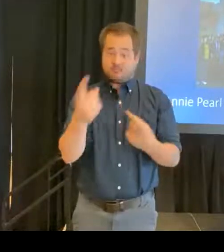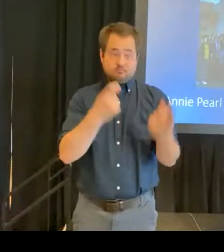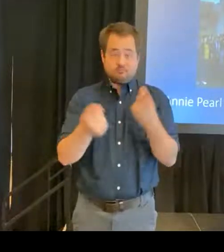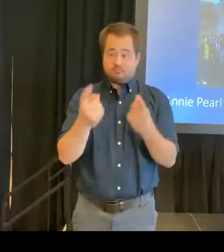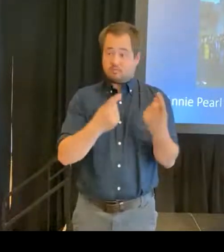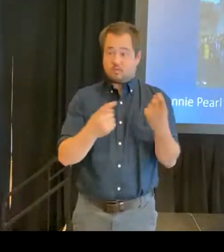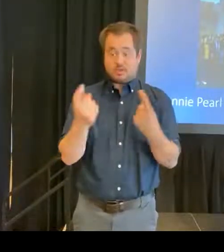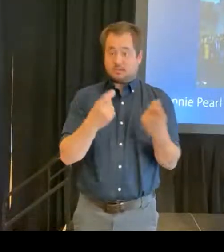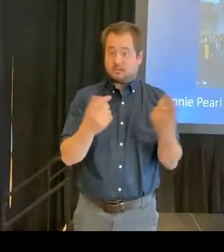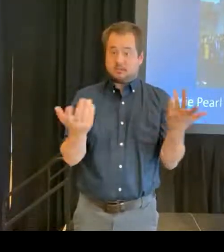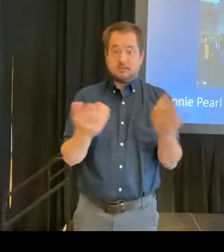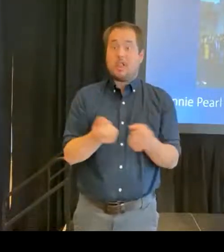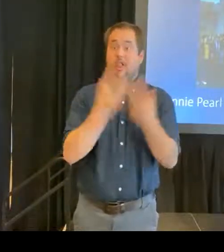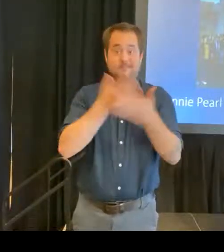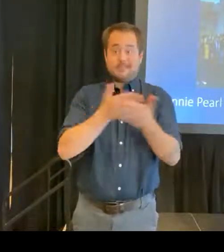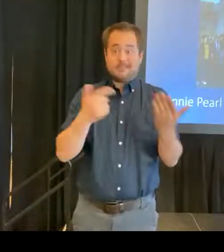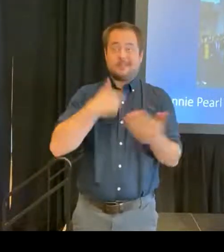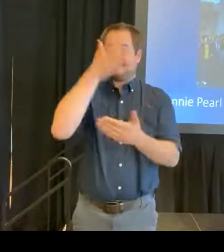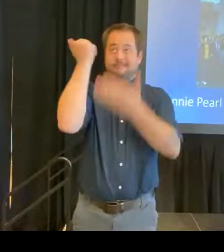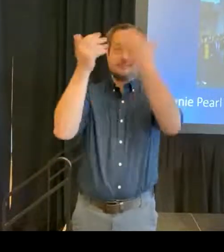of the stuff I've forgotten, so